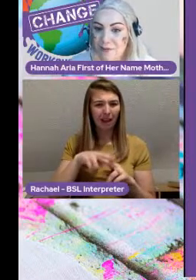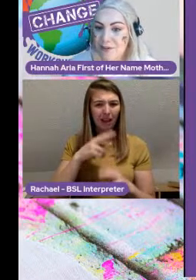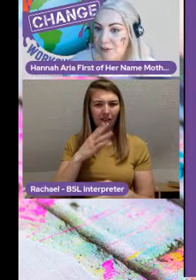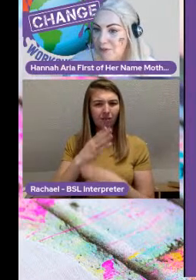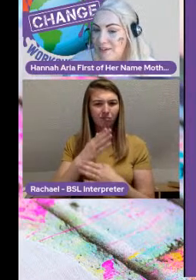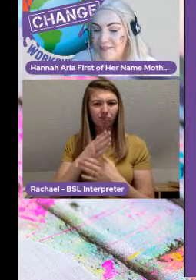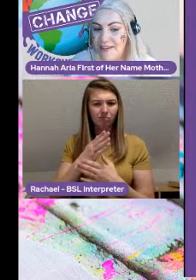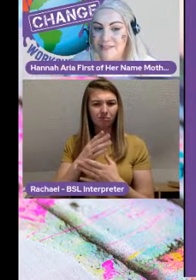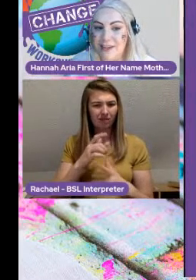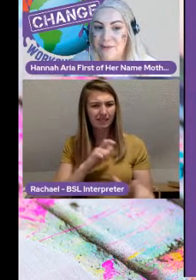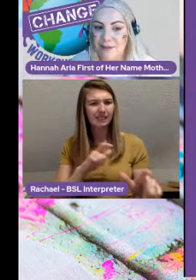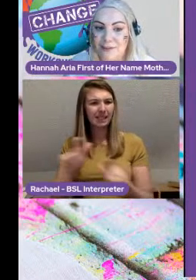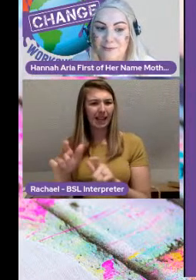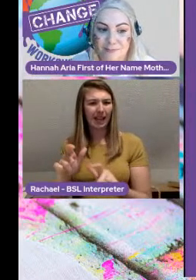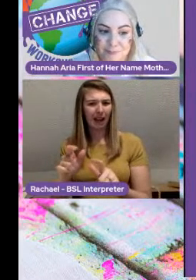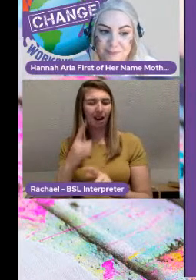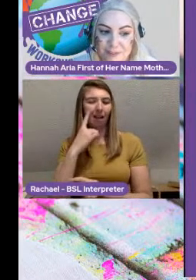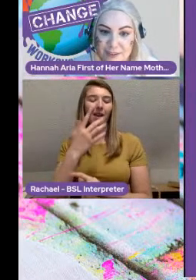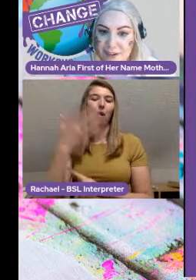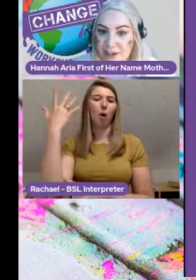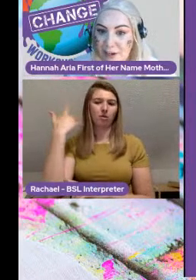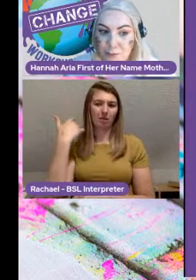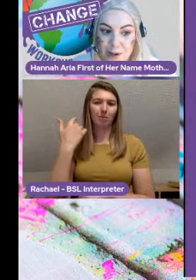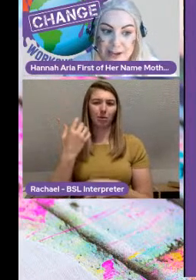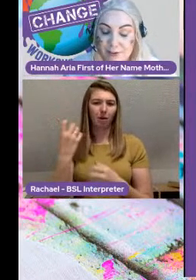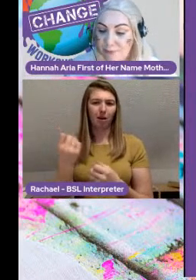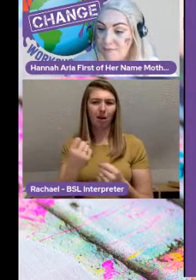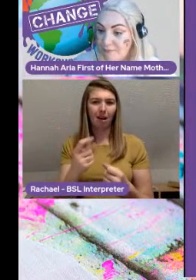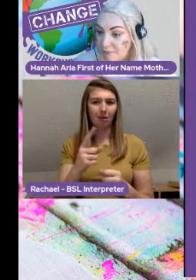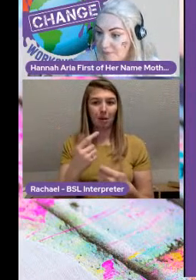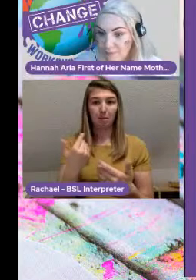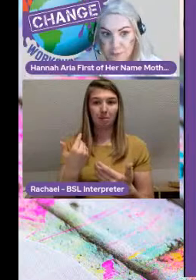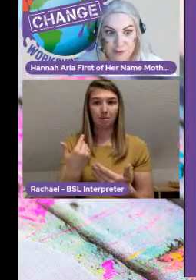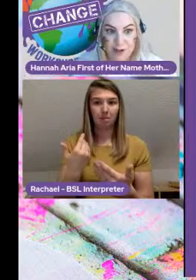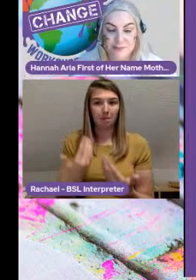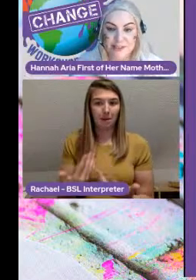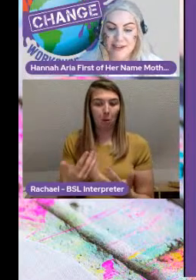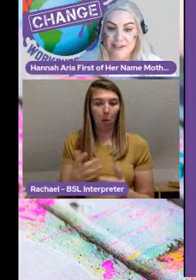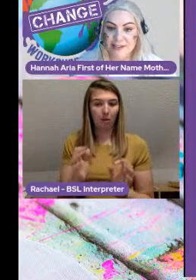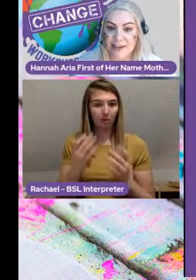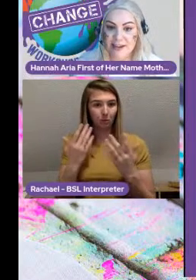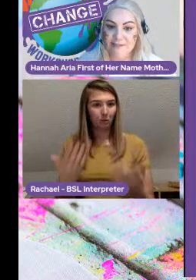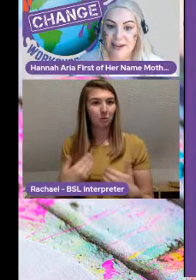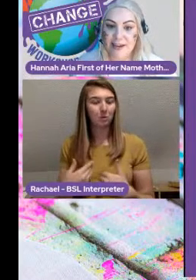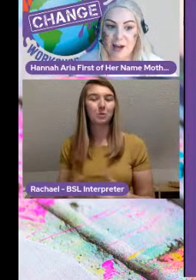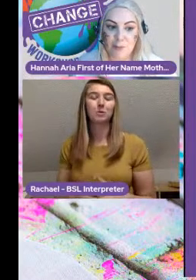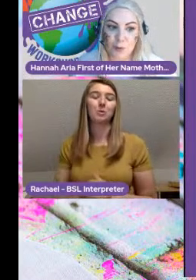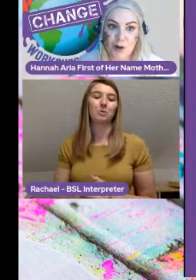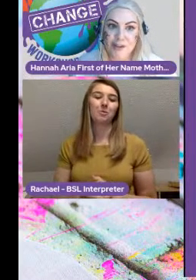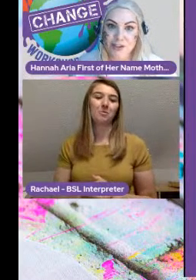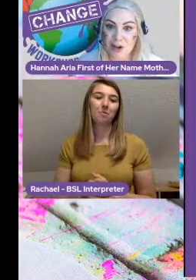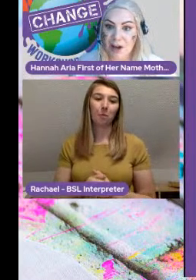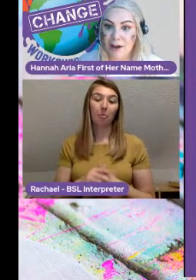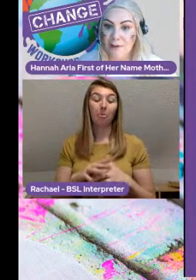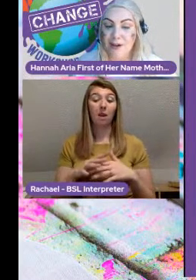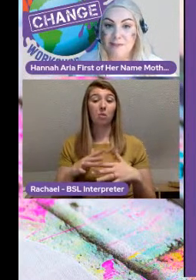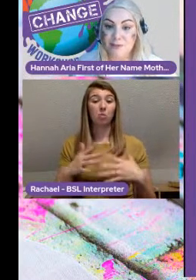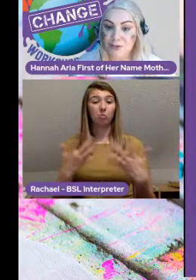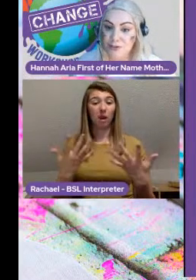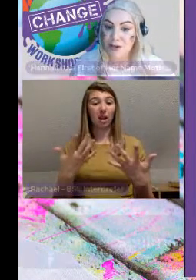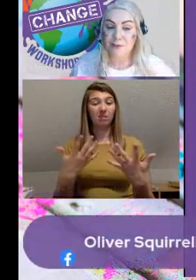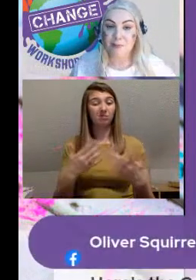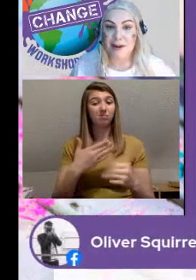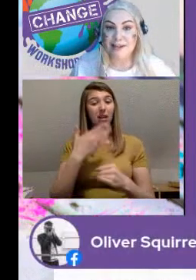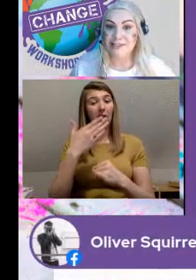There's lots of iconic things going on. Well, we've come to the end of the evening, and what a show. I